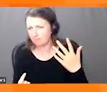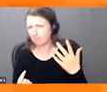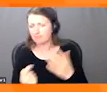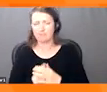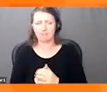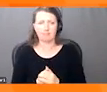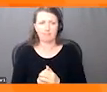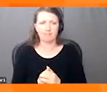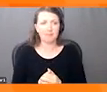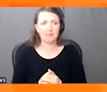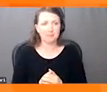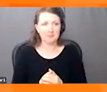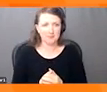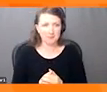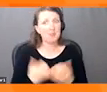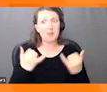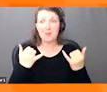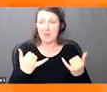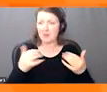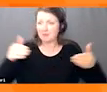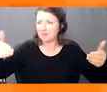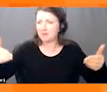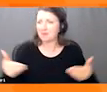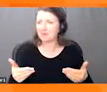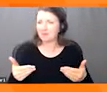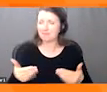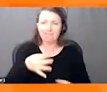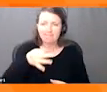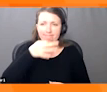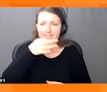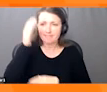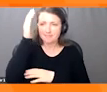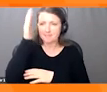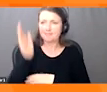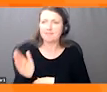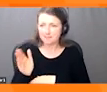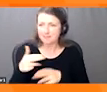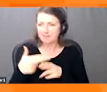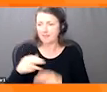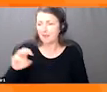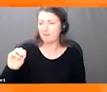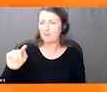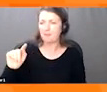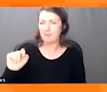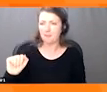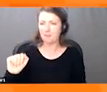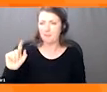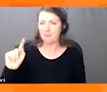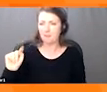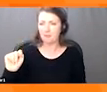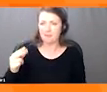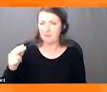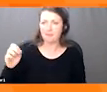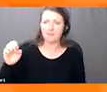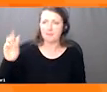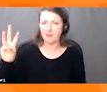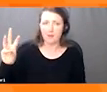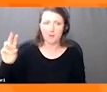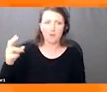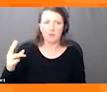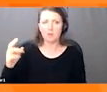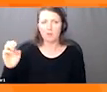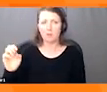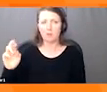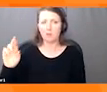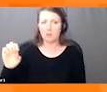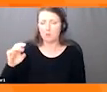Without further ado, I'd like to introduce today's expert presenter, Matthew Herschel. Should you have any questions for Matthew today,